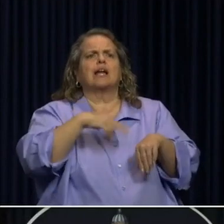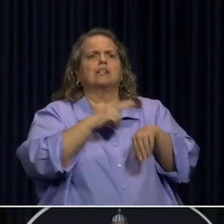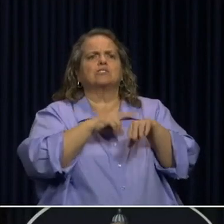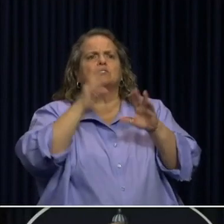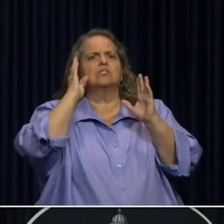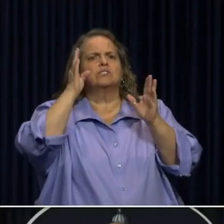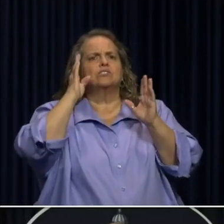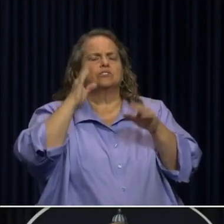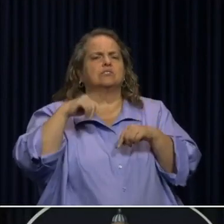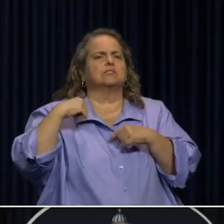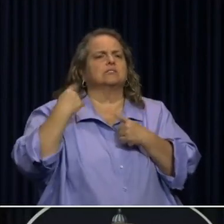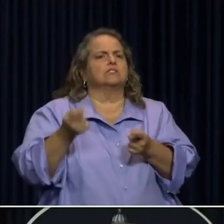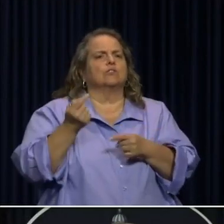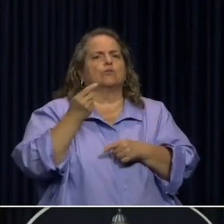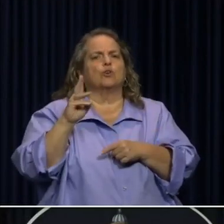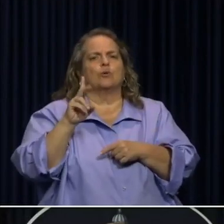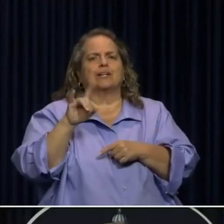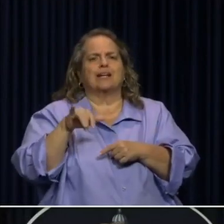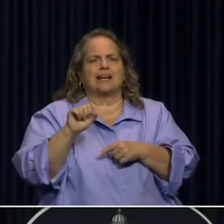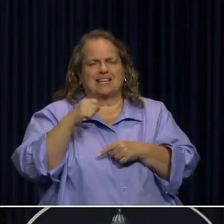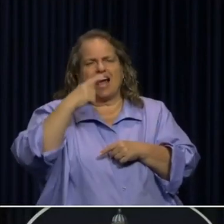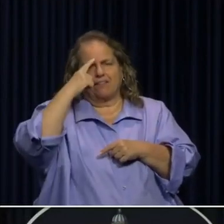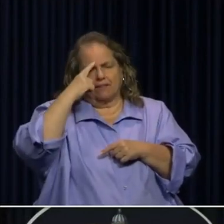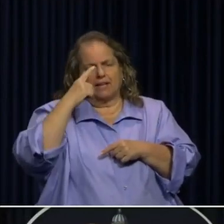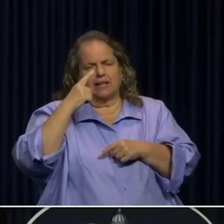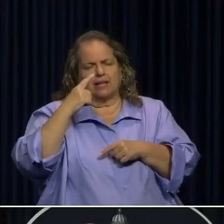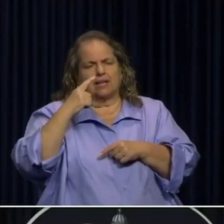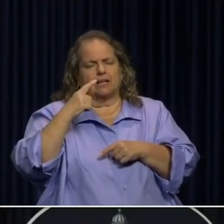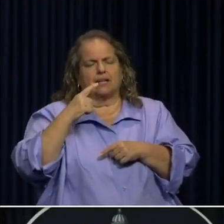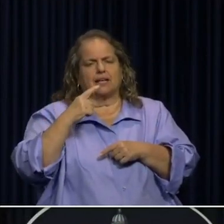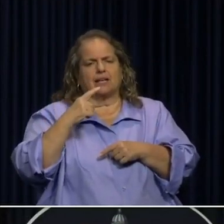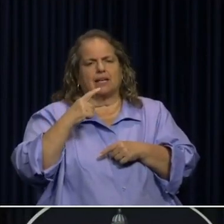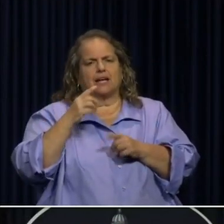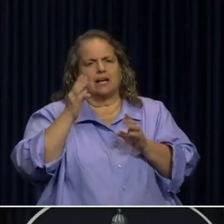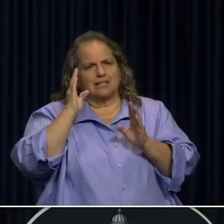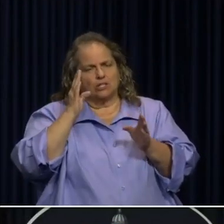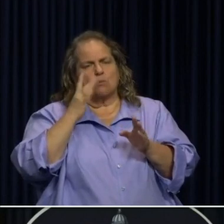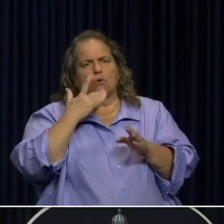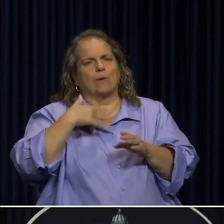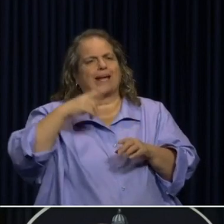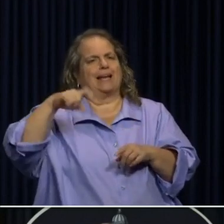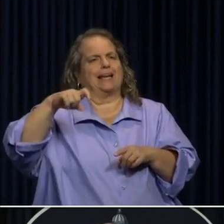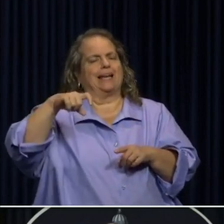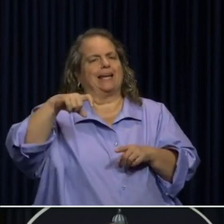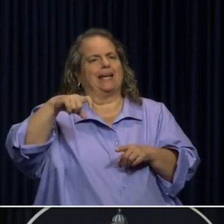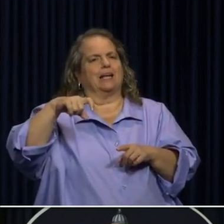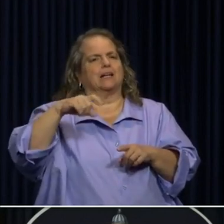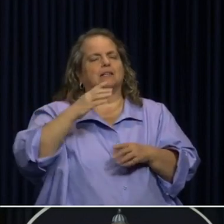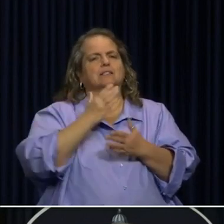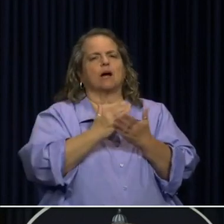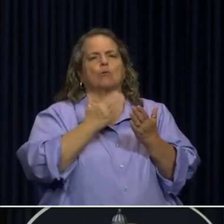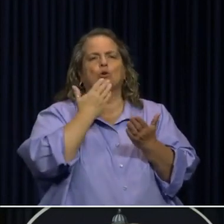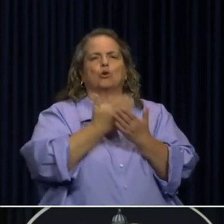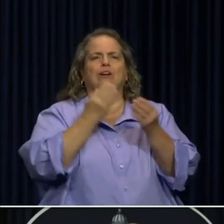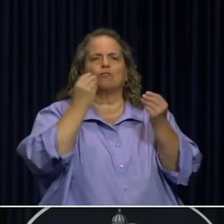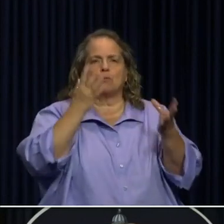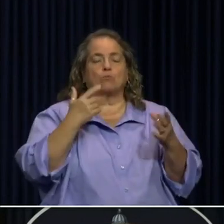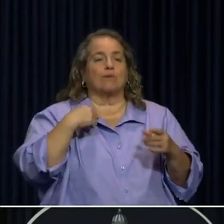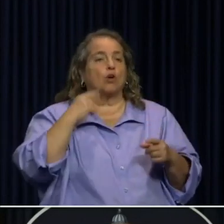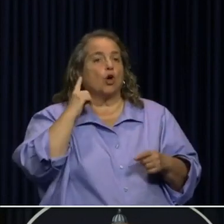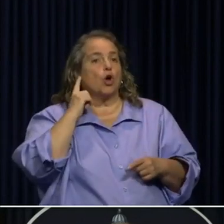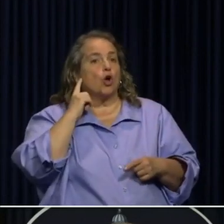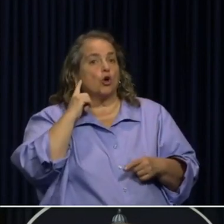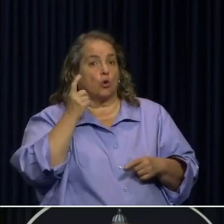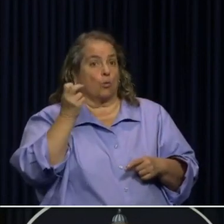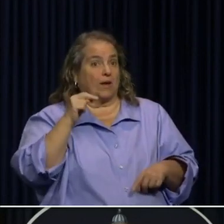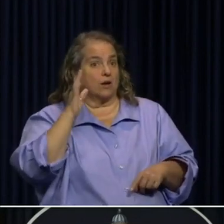attention in the last couple days, and I think it's because we need some optimism, but I know we're resilient, because we've heard a lot about when